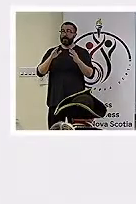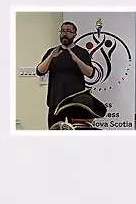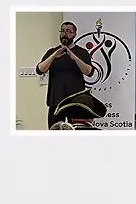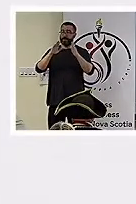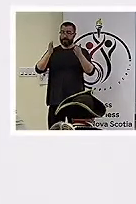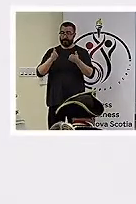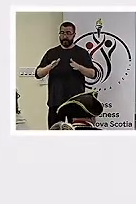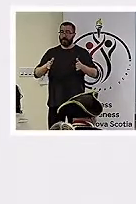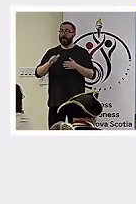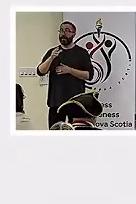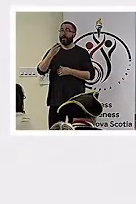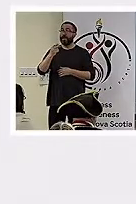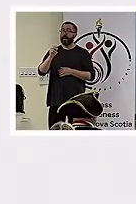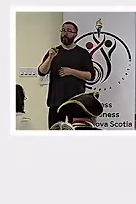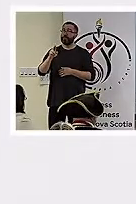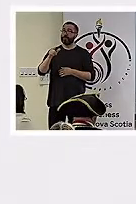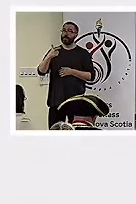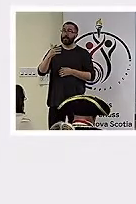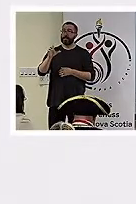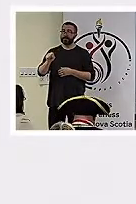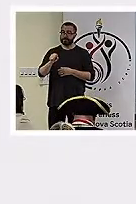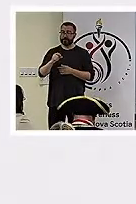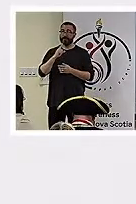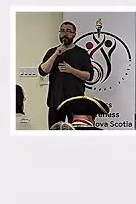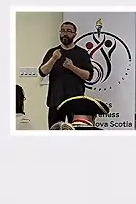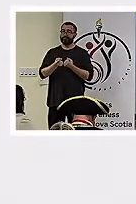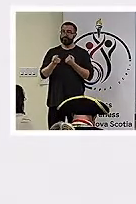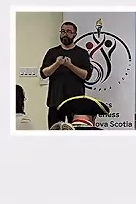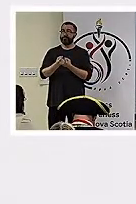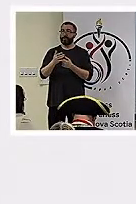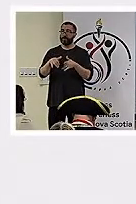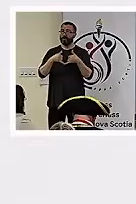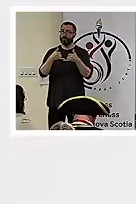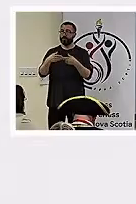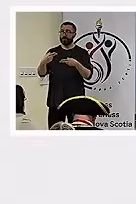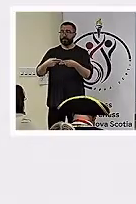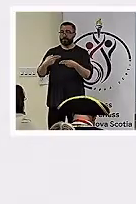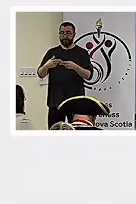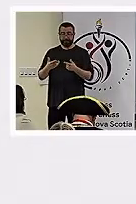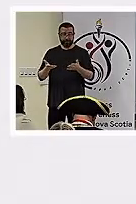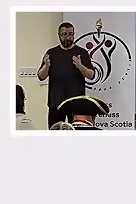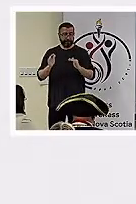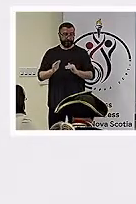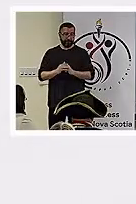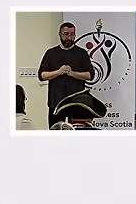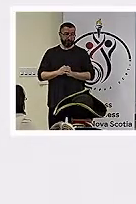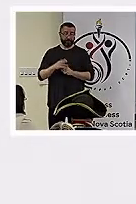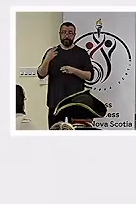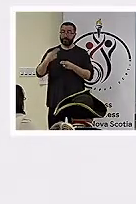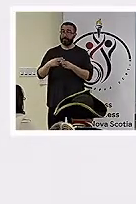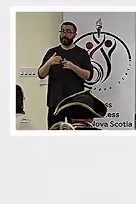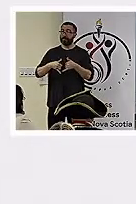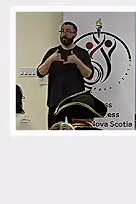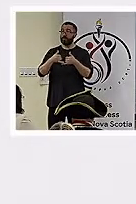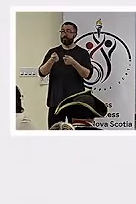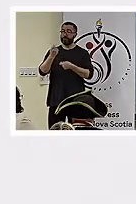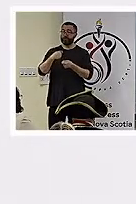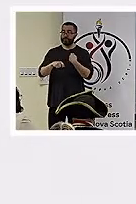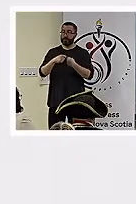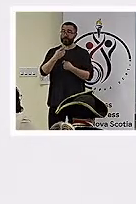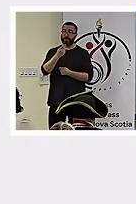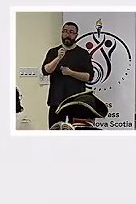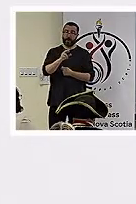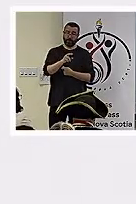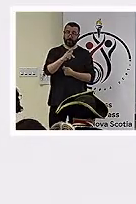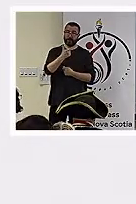hourglass inspired the award's name and its spirit of timely action. In 2000, the name of the award was changed from the Hourglass